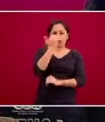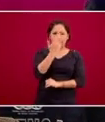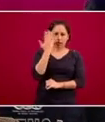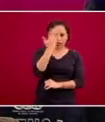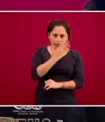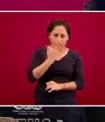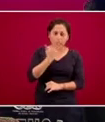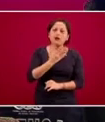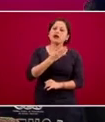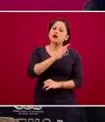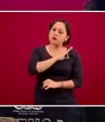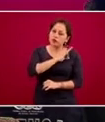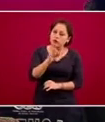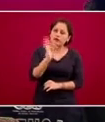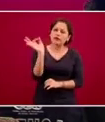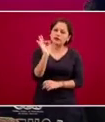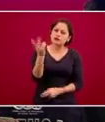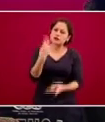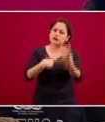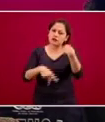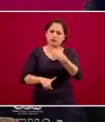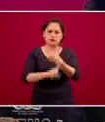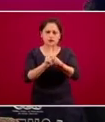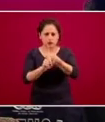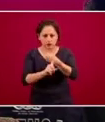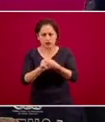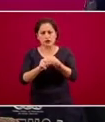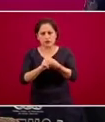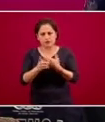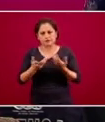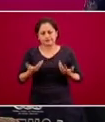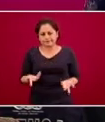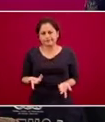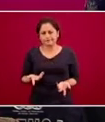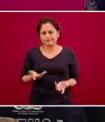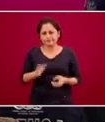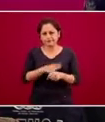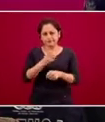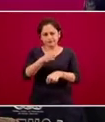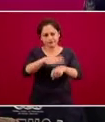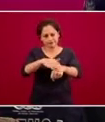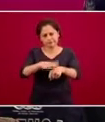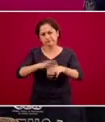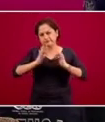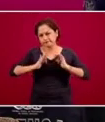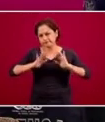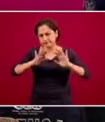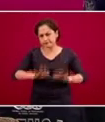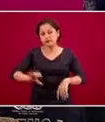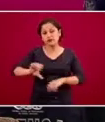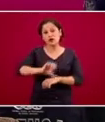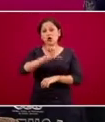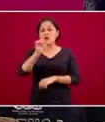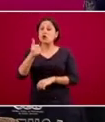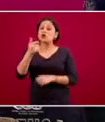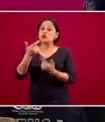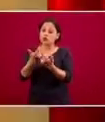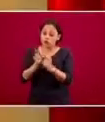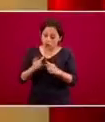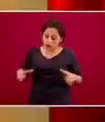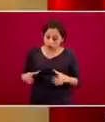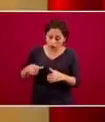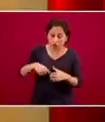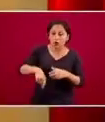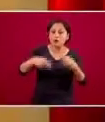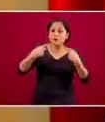recommendation that for all people to abstain from alcohol during these times, or at least